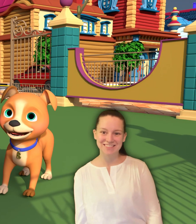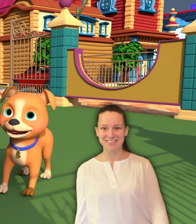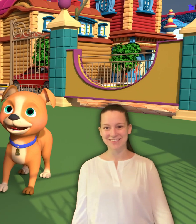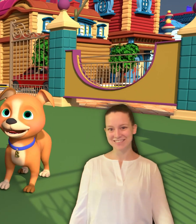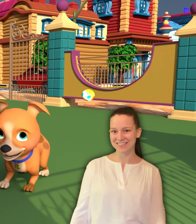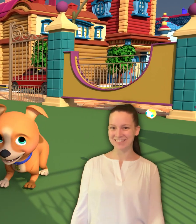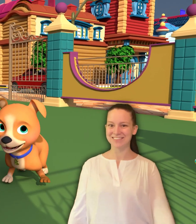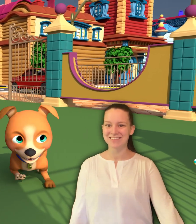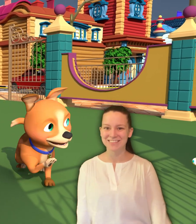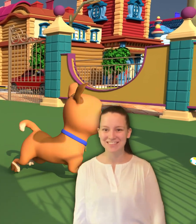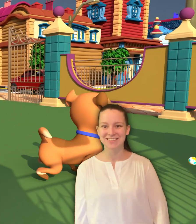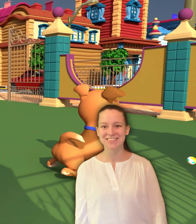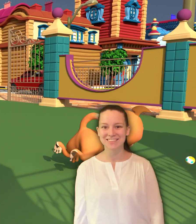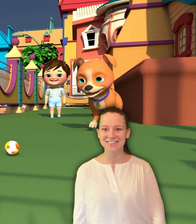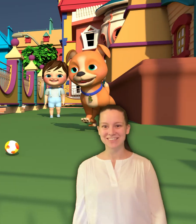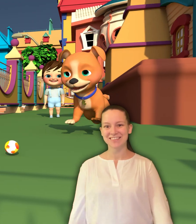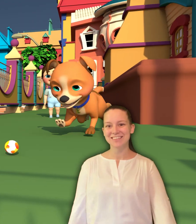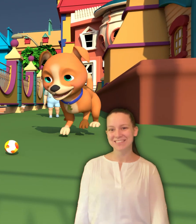please